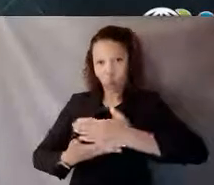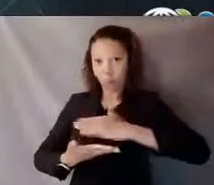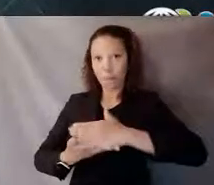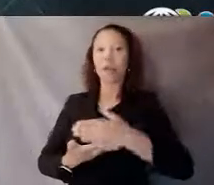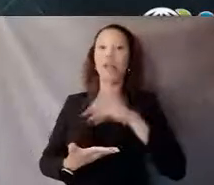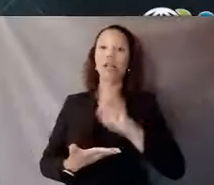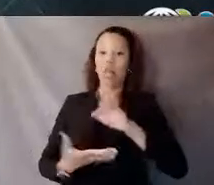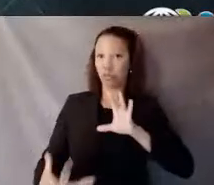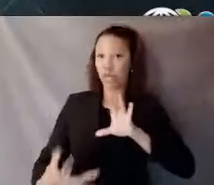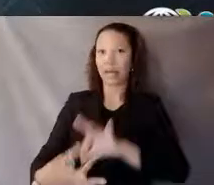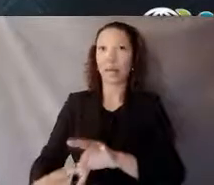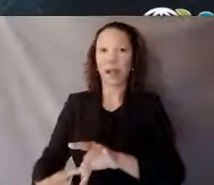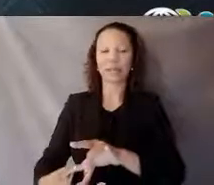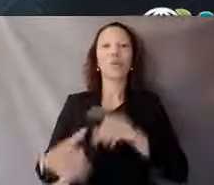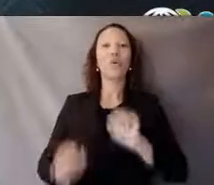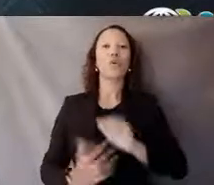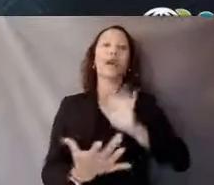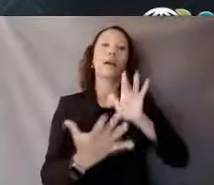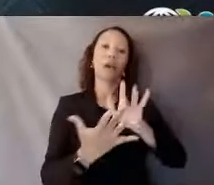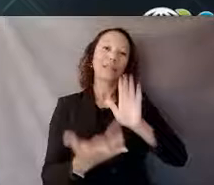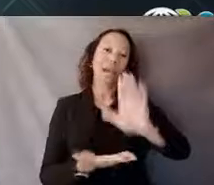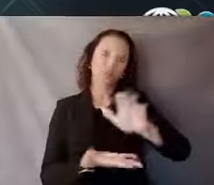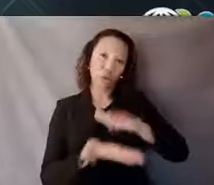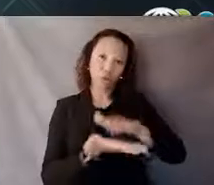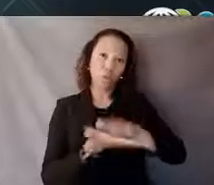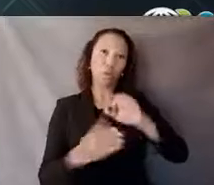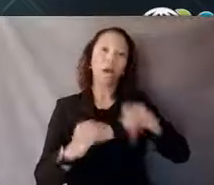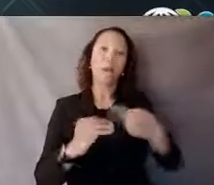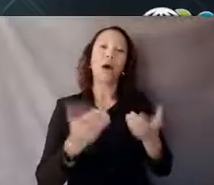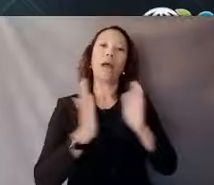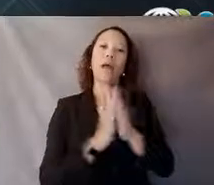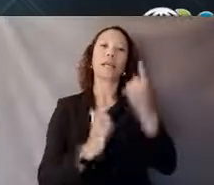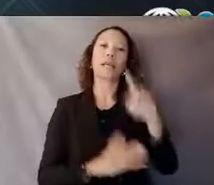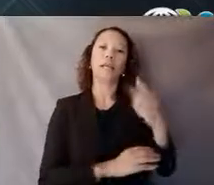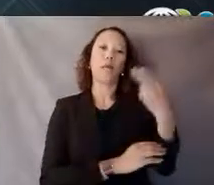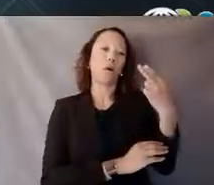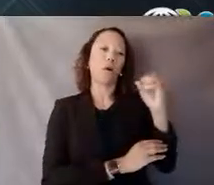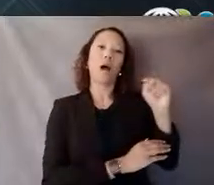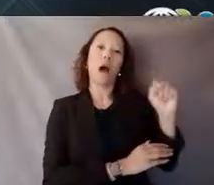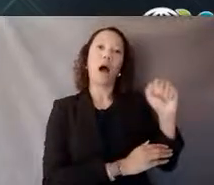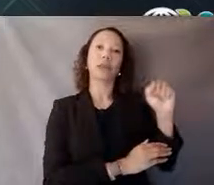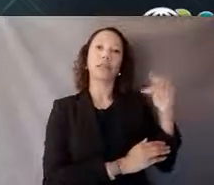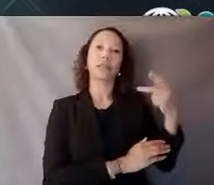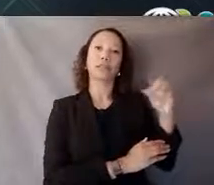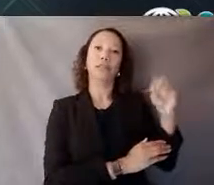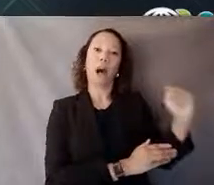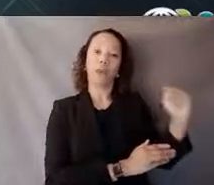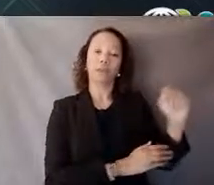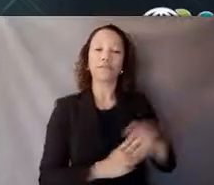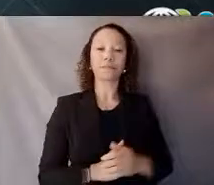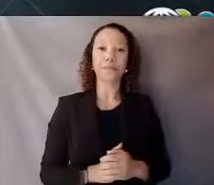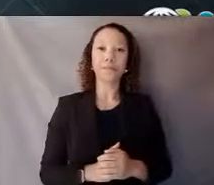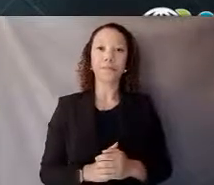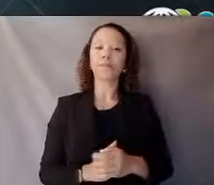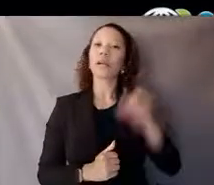the connectivity, you can make sure to contact your school about asking for a hotspot. And then for those who